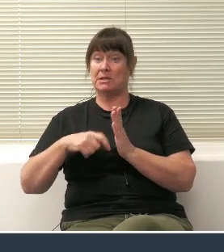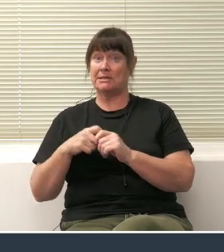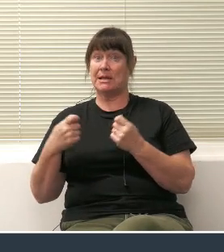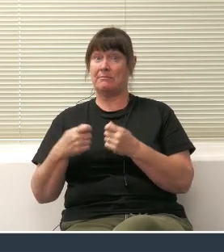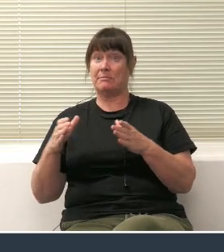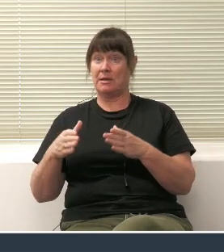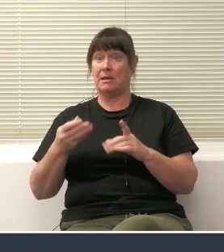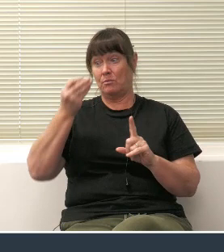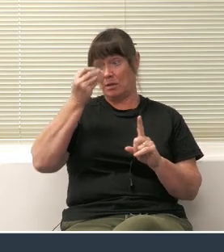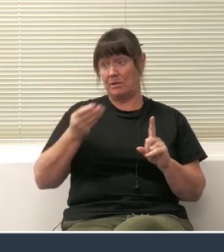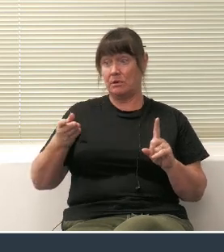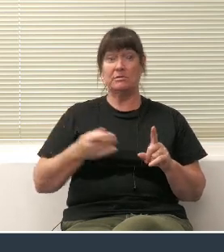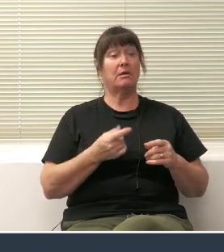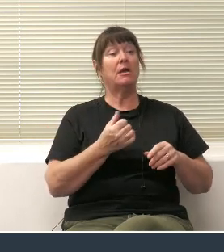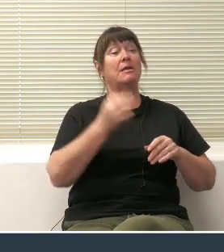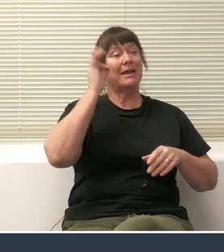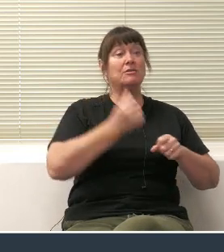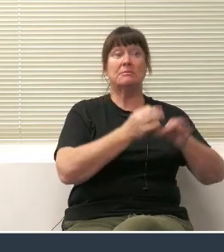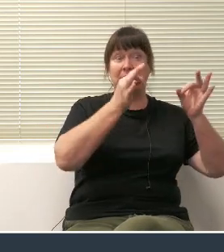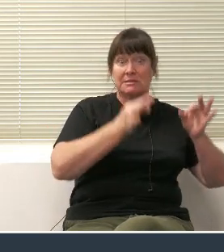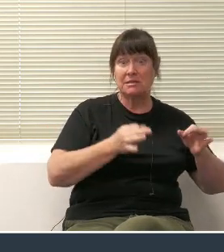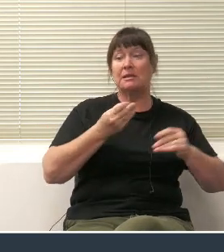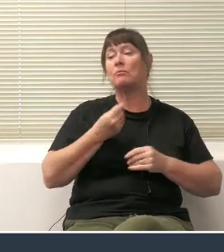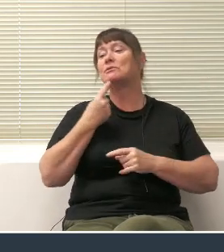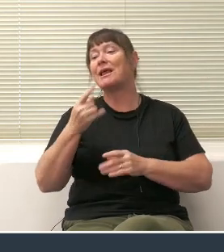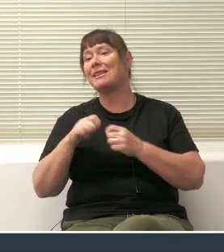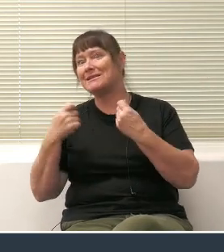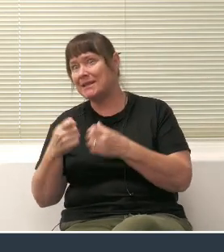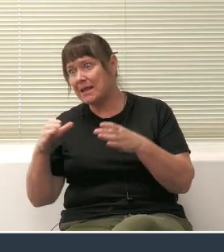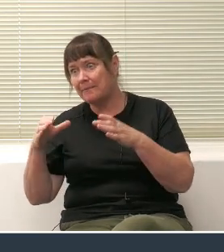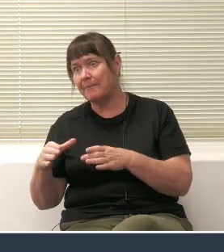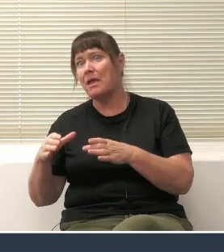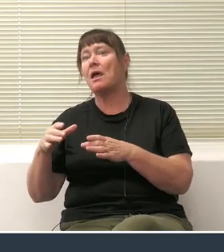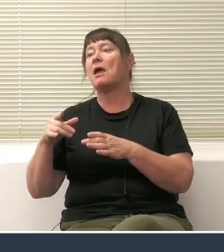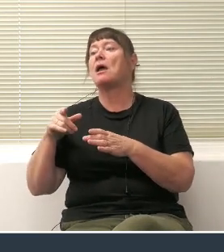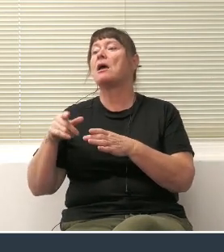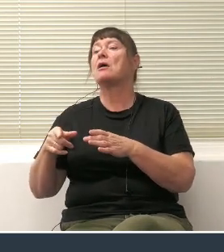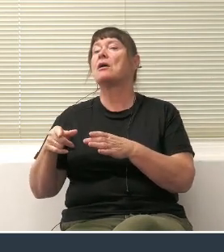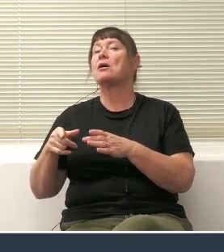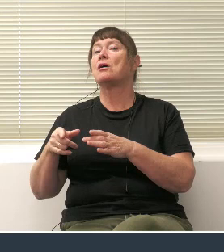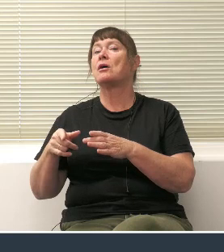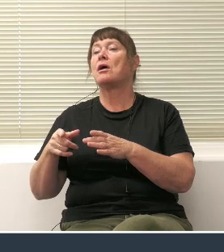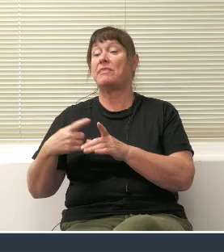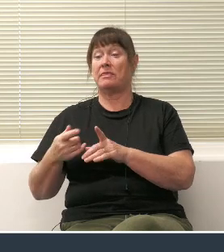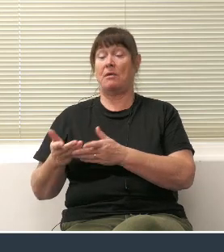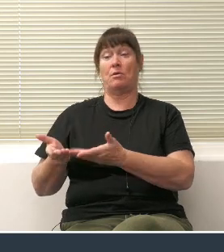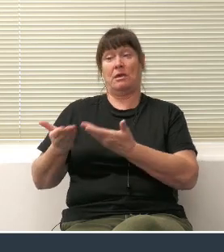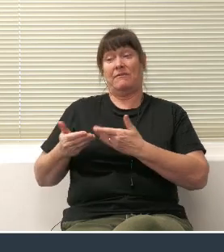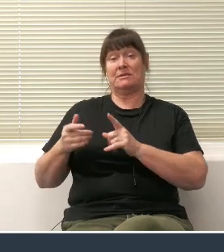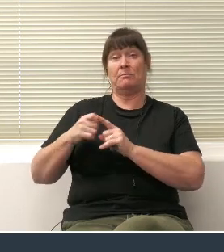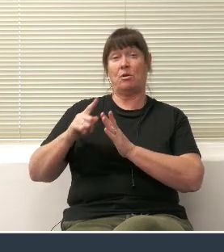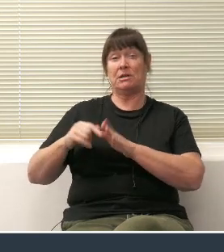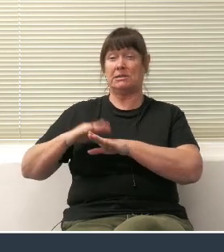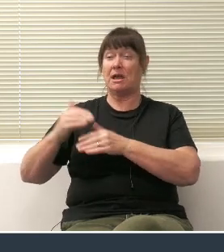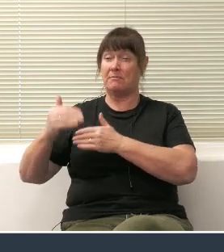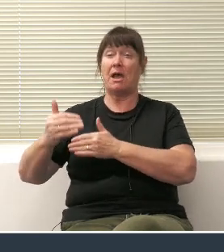is notified of the decision of council today, we will then be have them come back to us with a project timeline and some